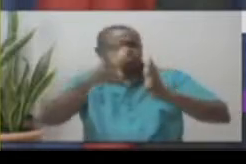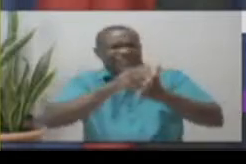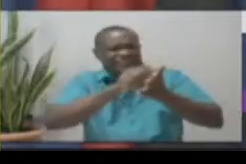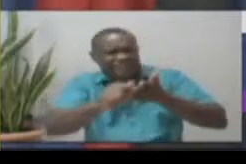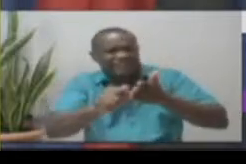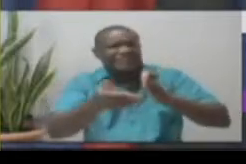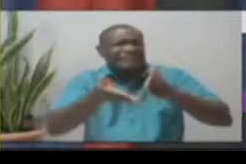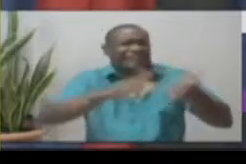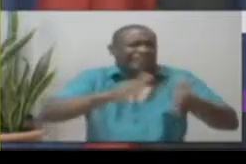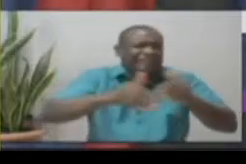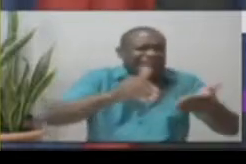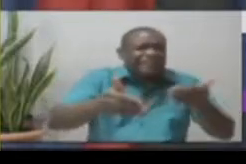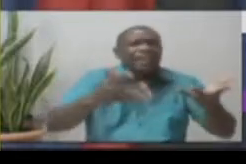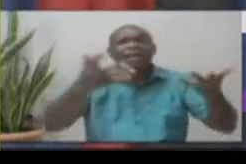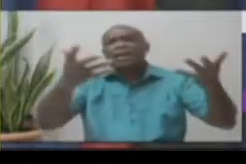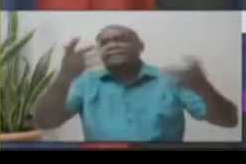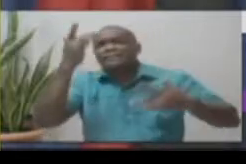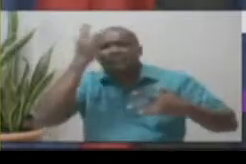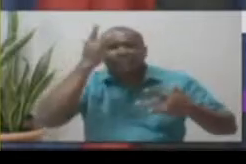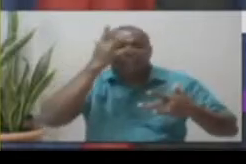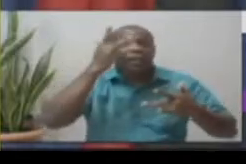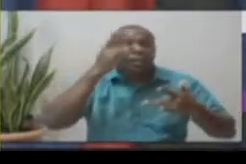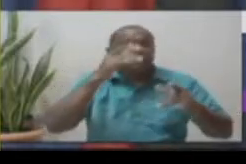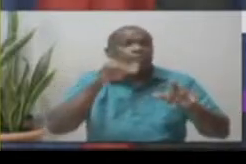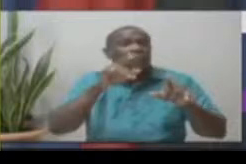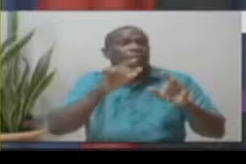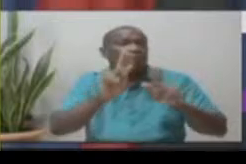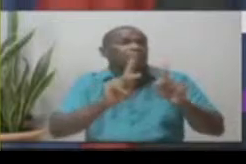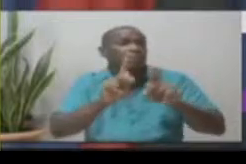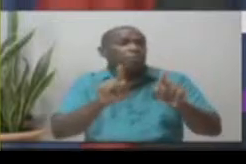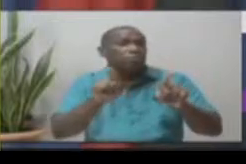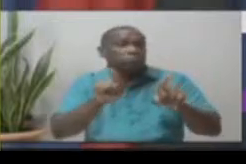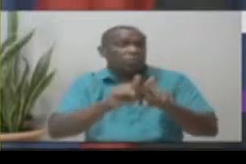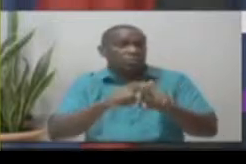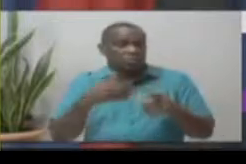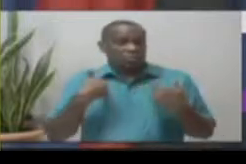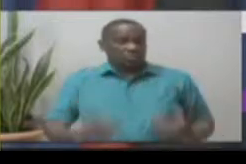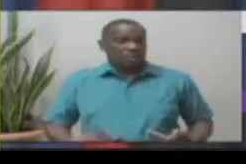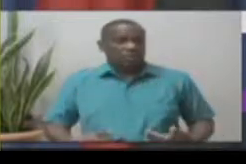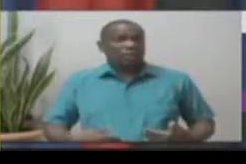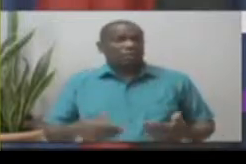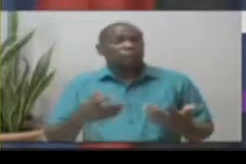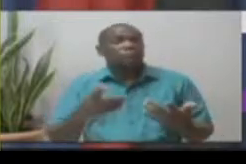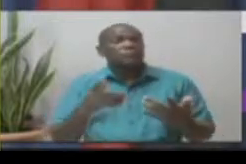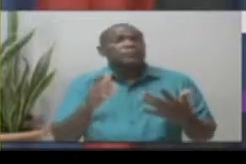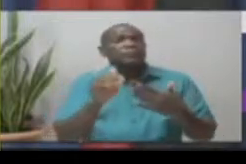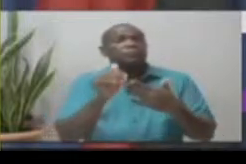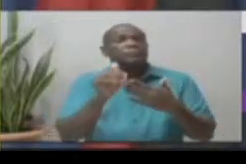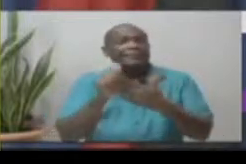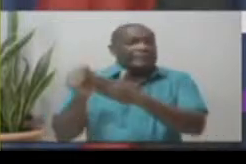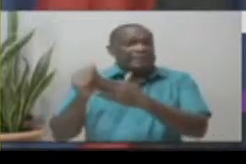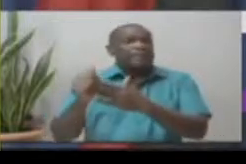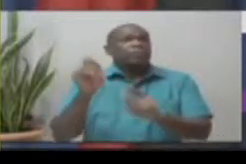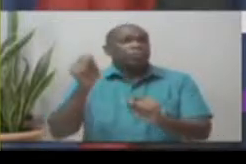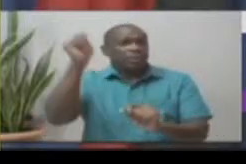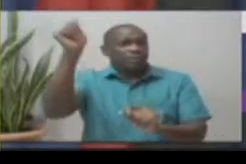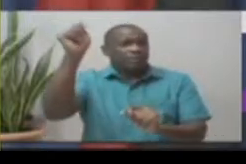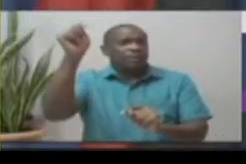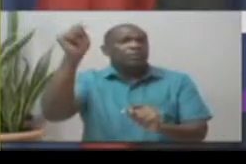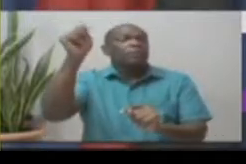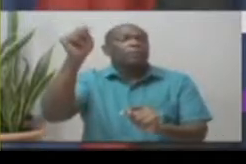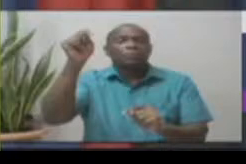people, including myself as a leader of a country, started looking at and listening to our technicians talking to